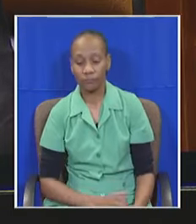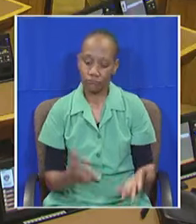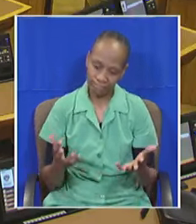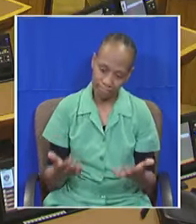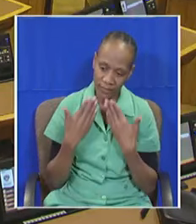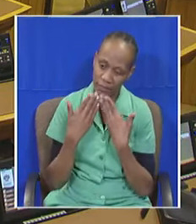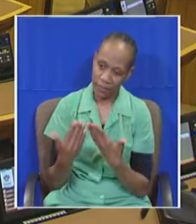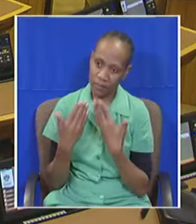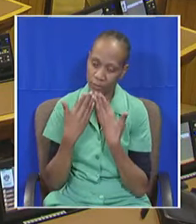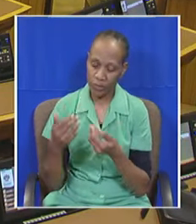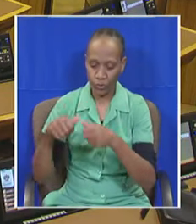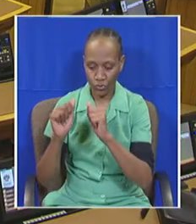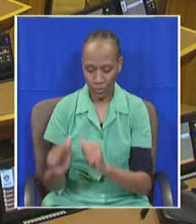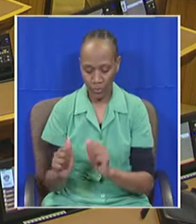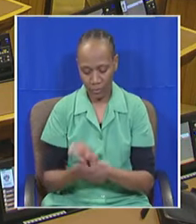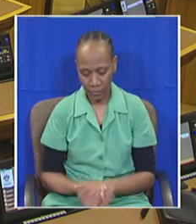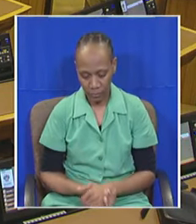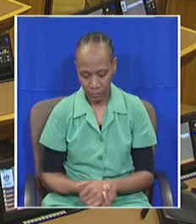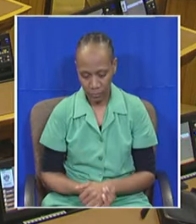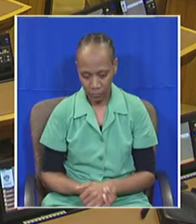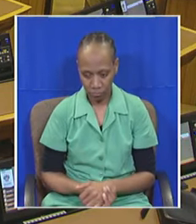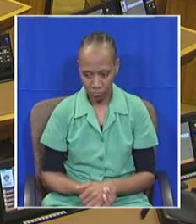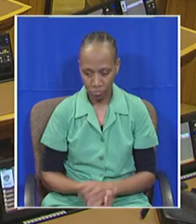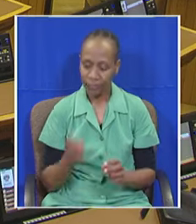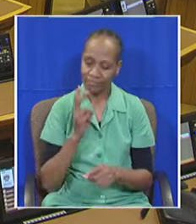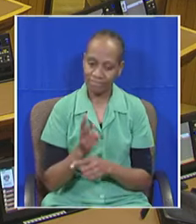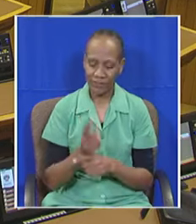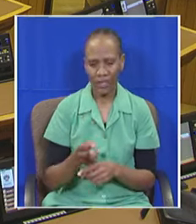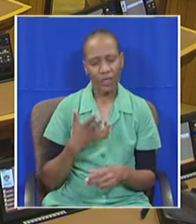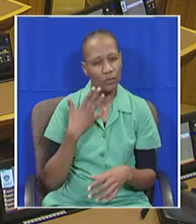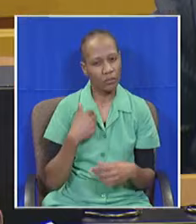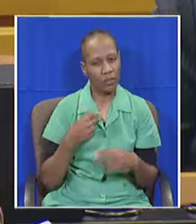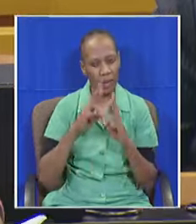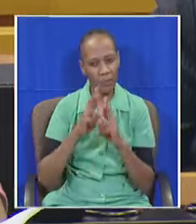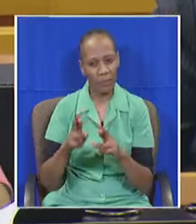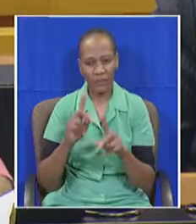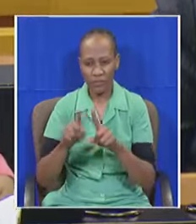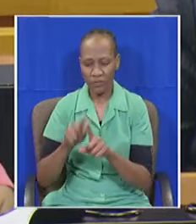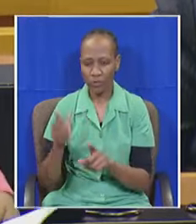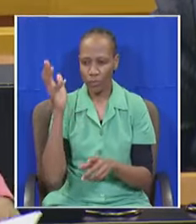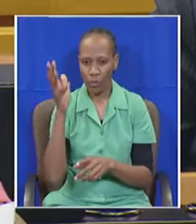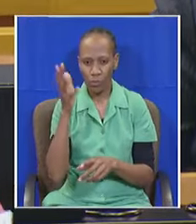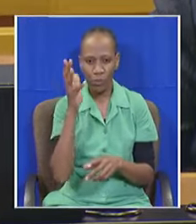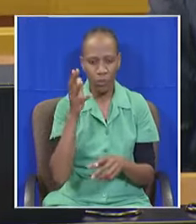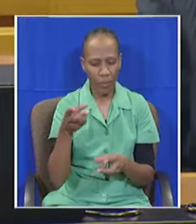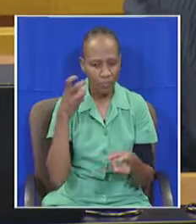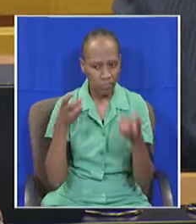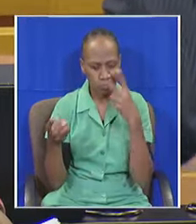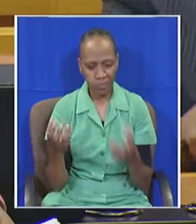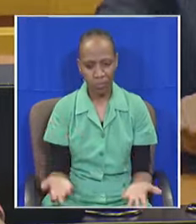Thank you very much, Chairperson. Once more, in response to a number of the statements, I wish